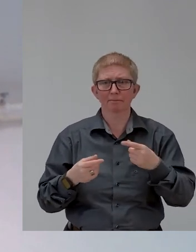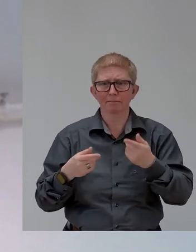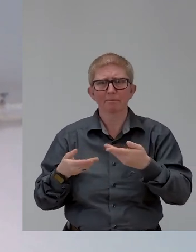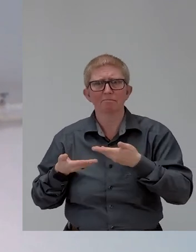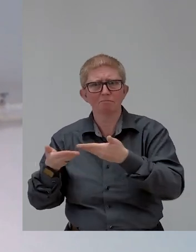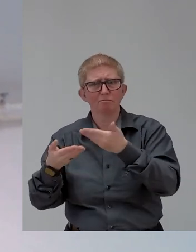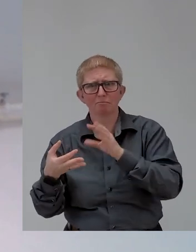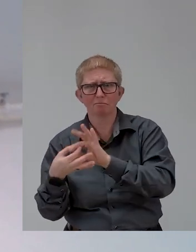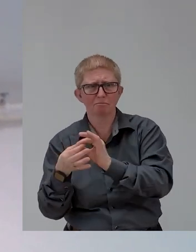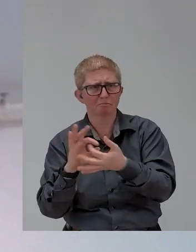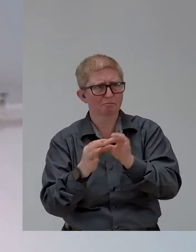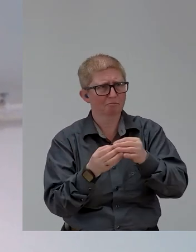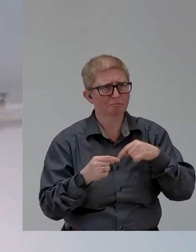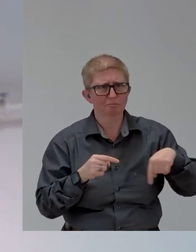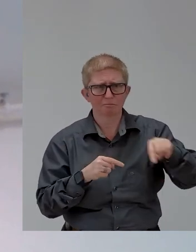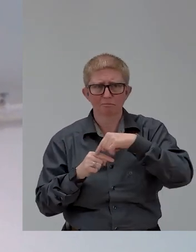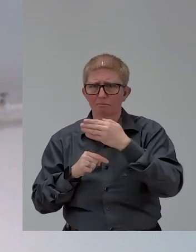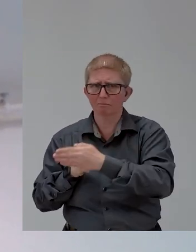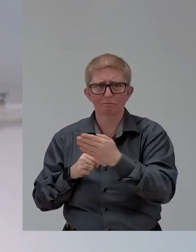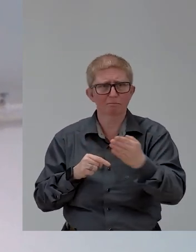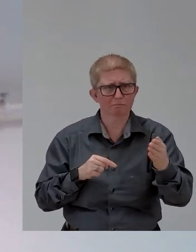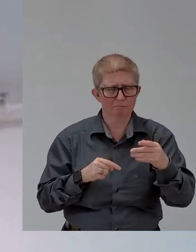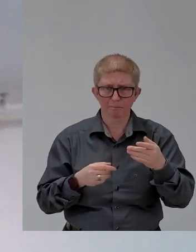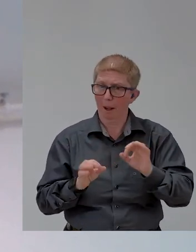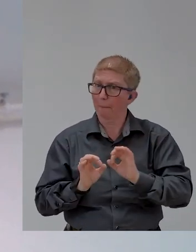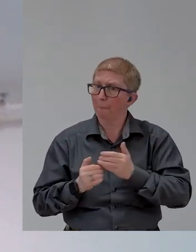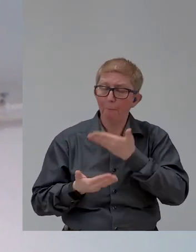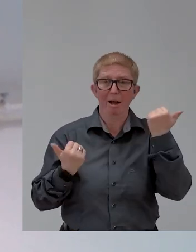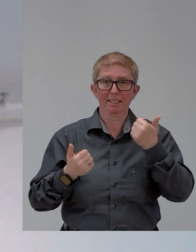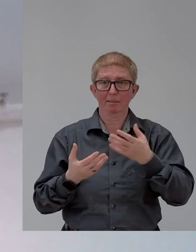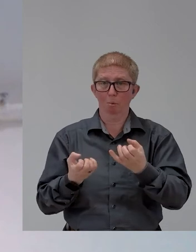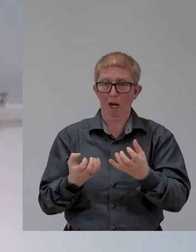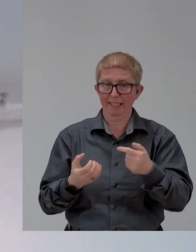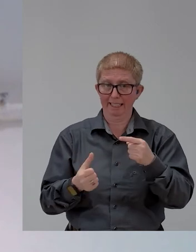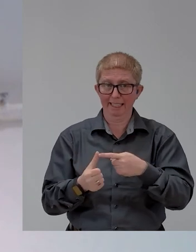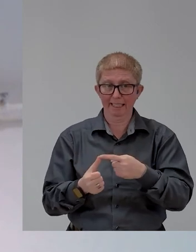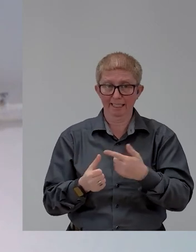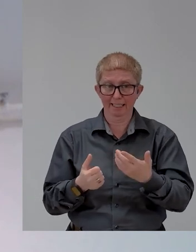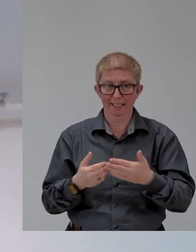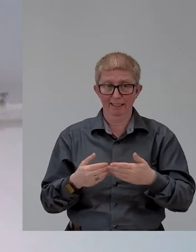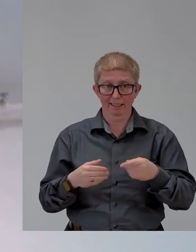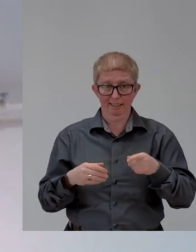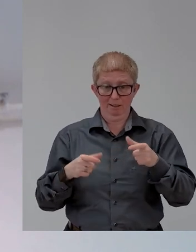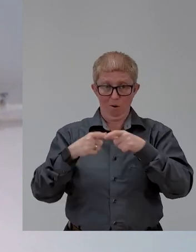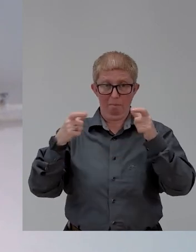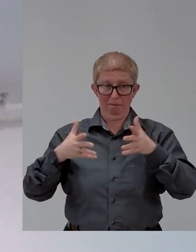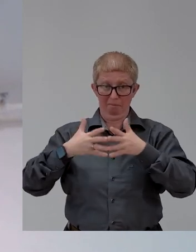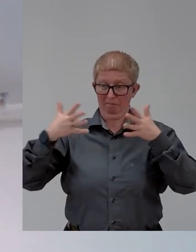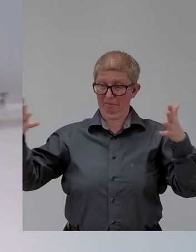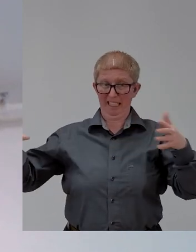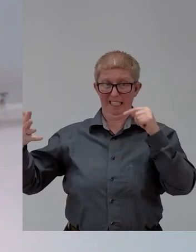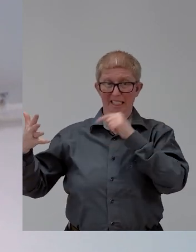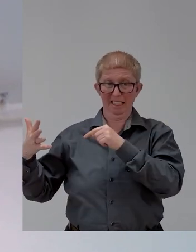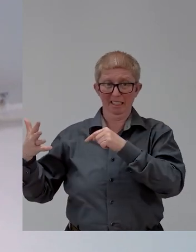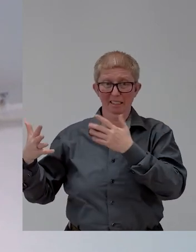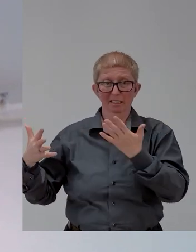includes vendor practices. Imagine if the largest companies said, we'll no longer use software that is inaccessible